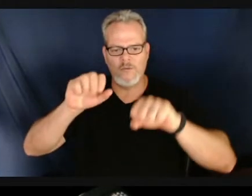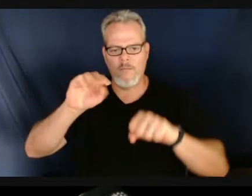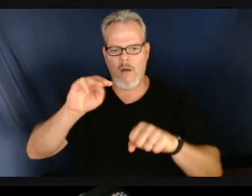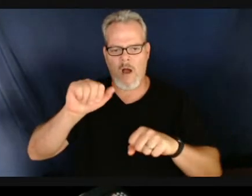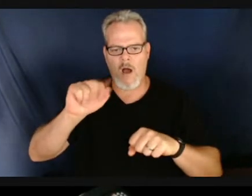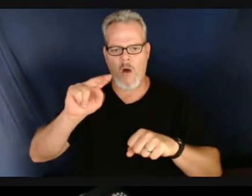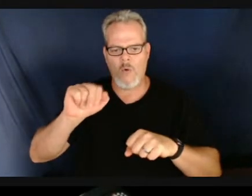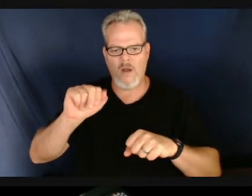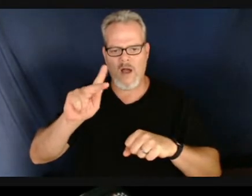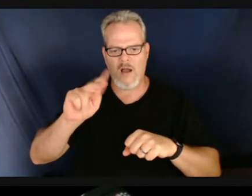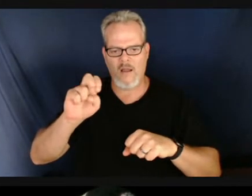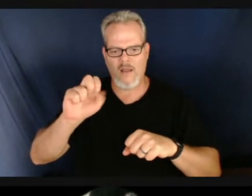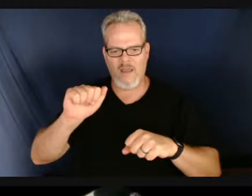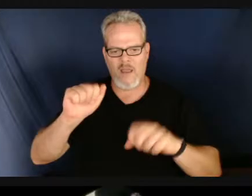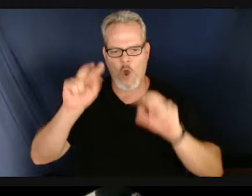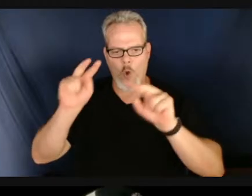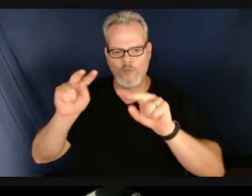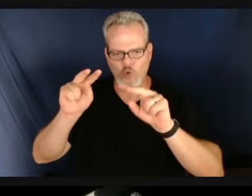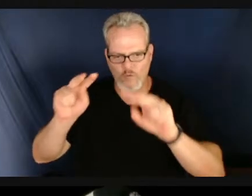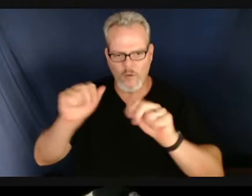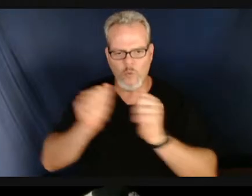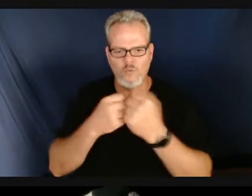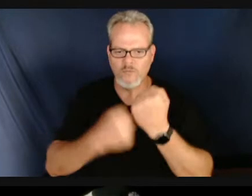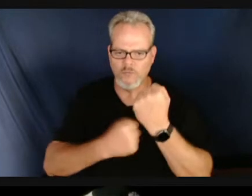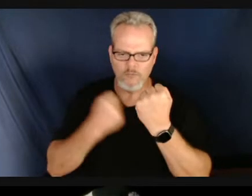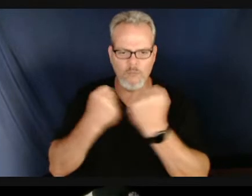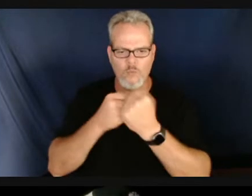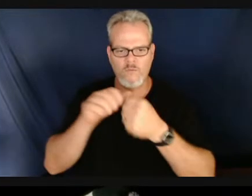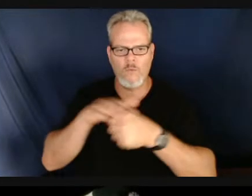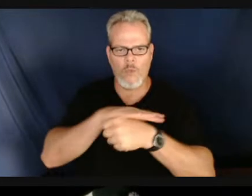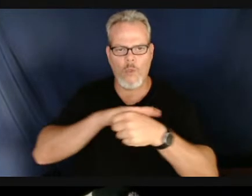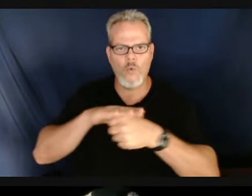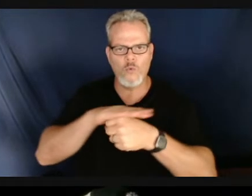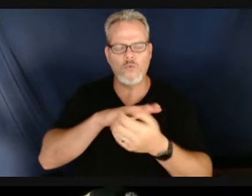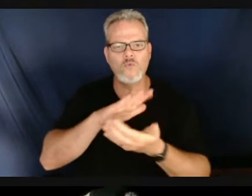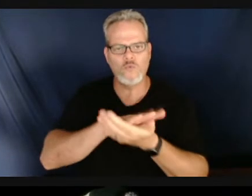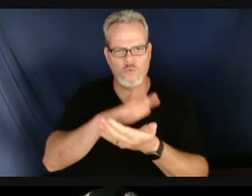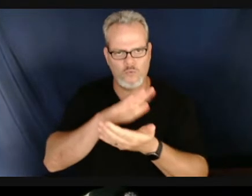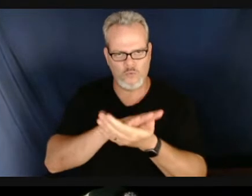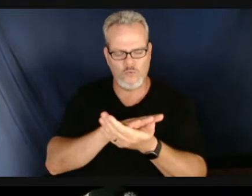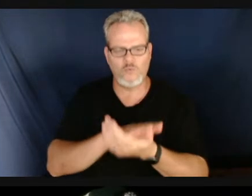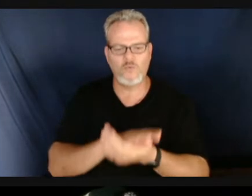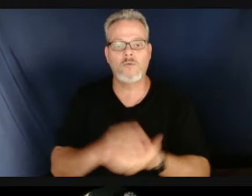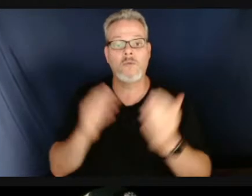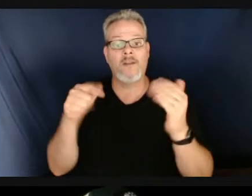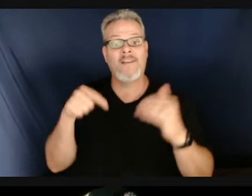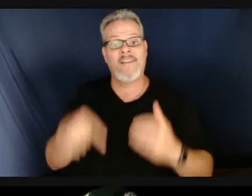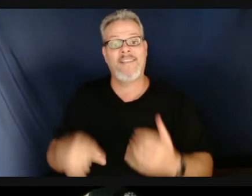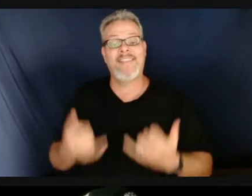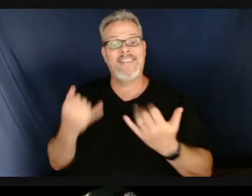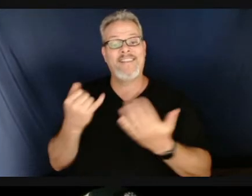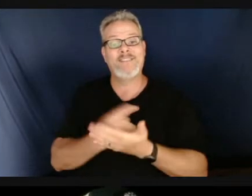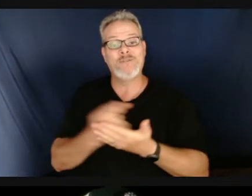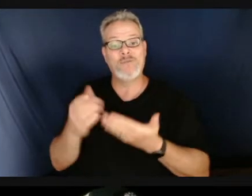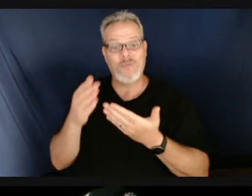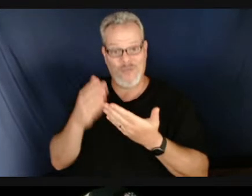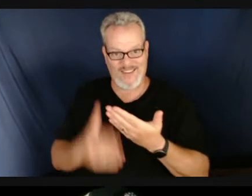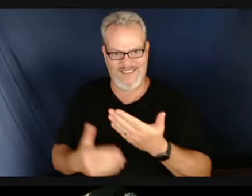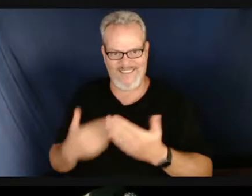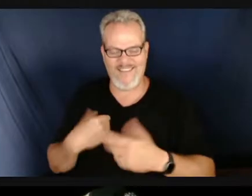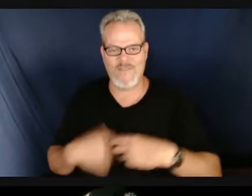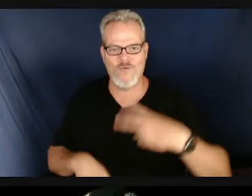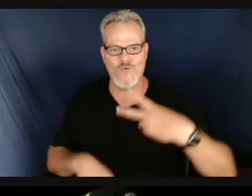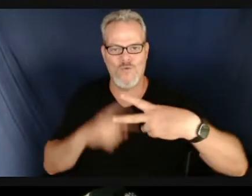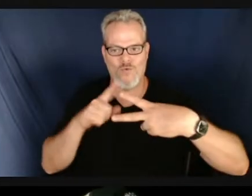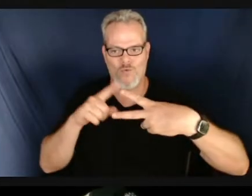with support from local schools, nonprofits, and science partners. And this weekend is one of 2 events